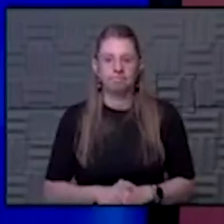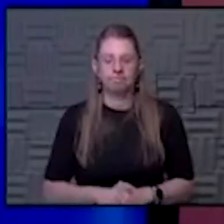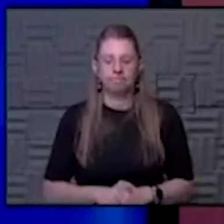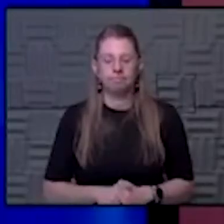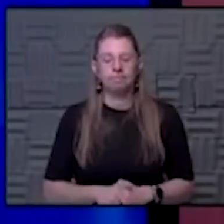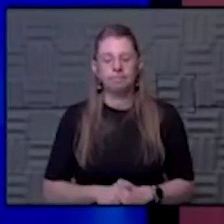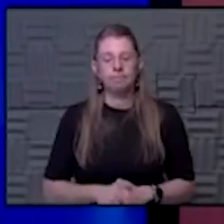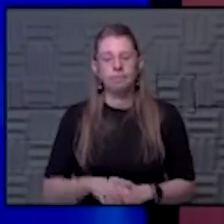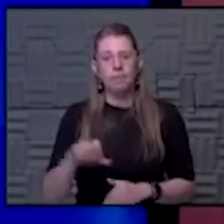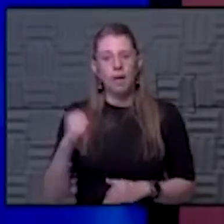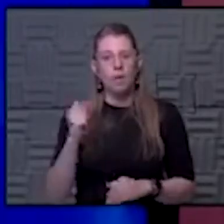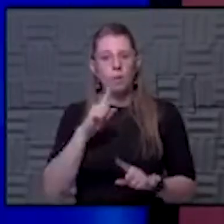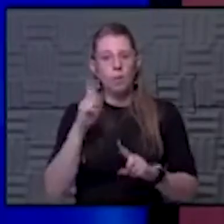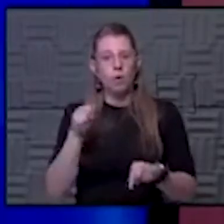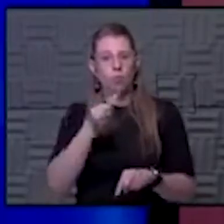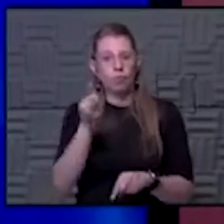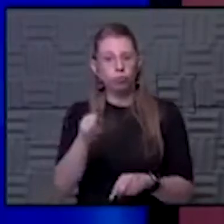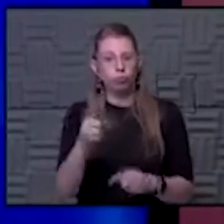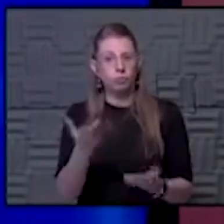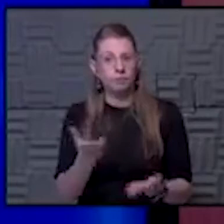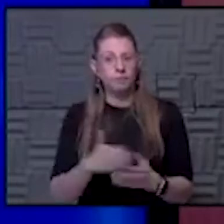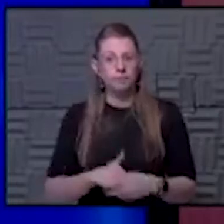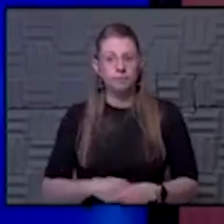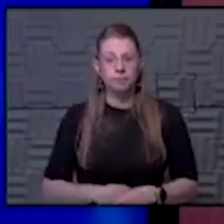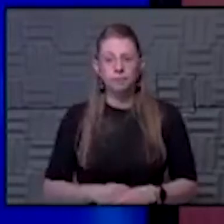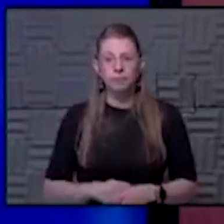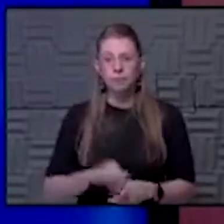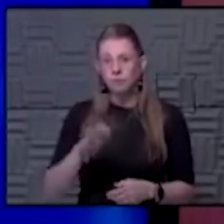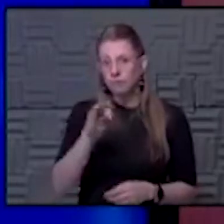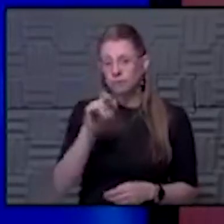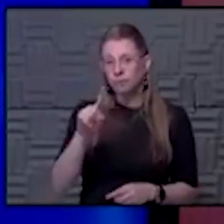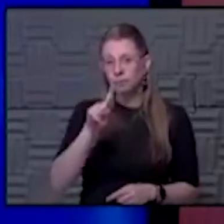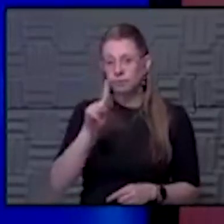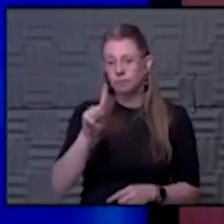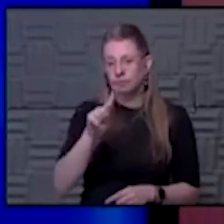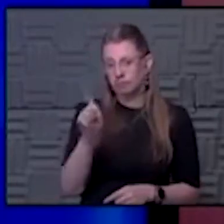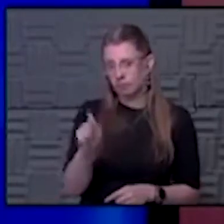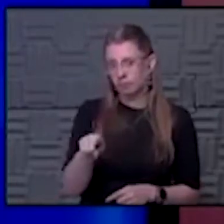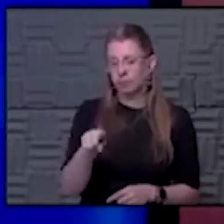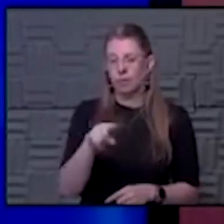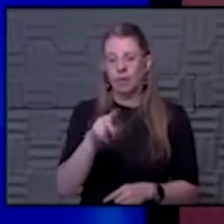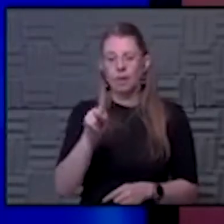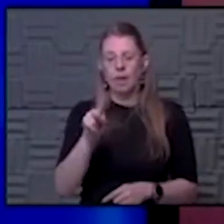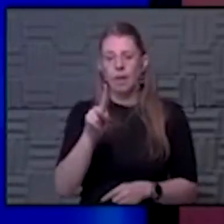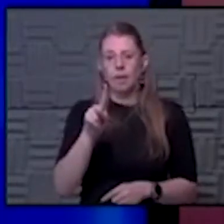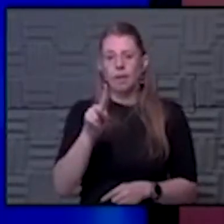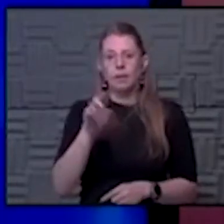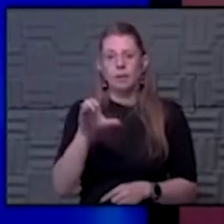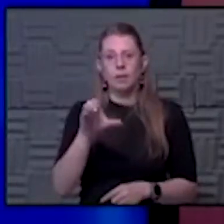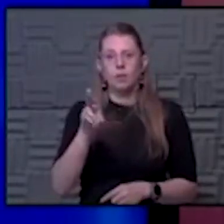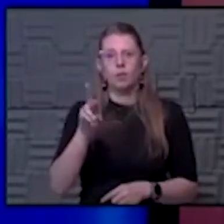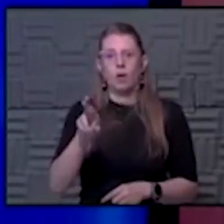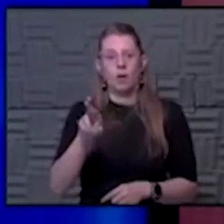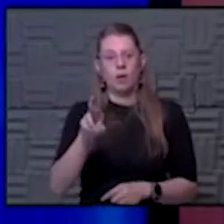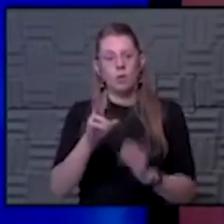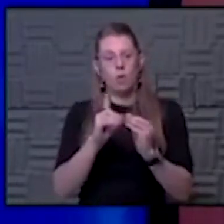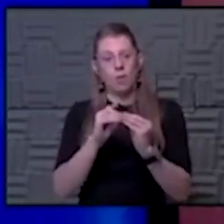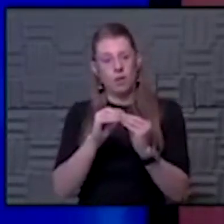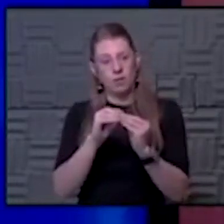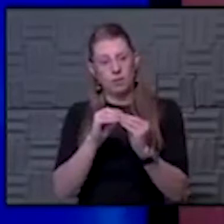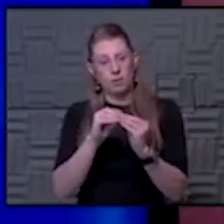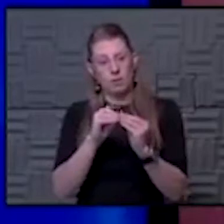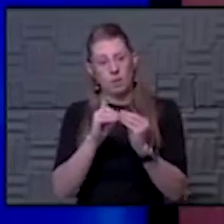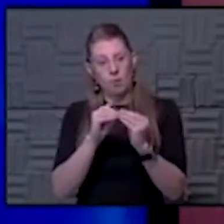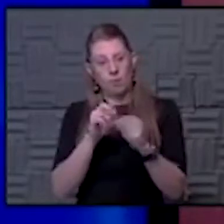Other reporter questions? I have one for KCUR that would I haven't heard asked yet. Do you have one more time? Do you have time for